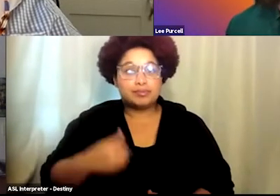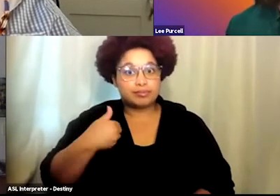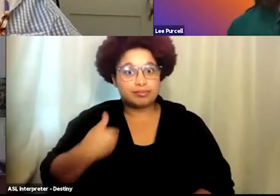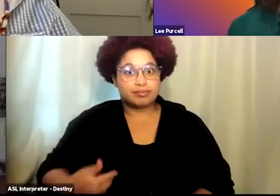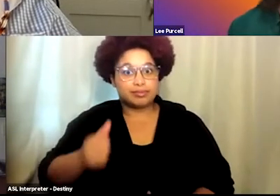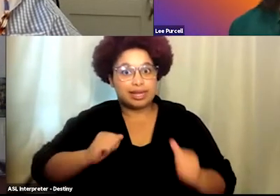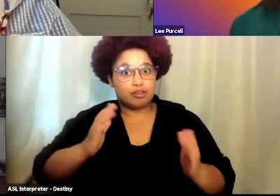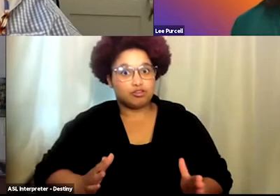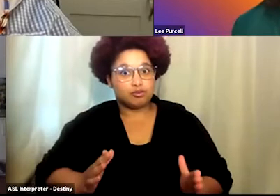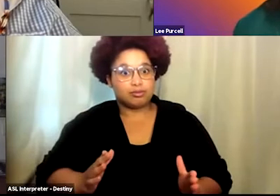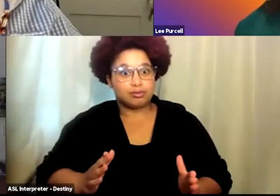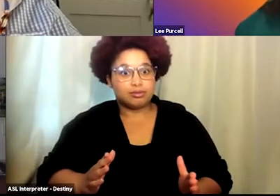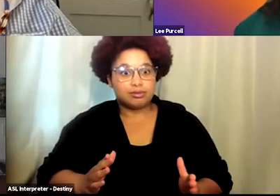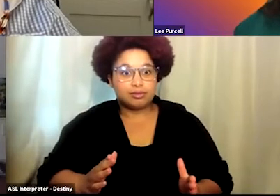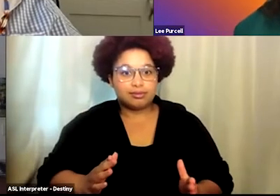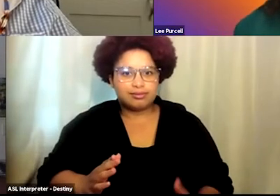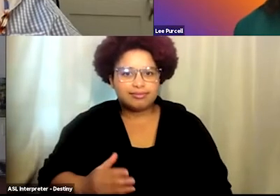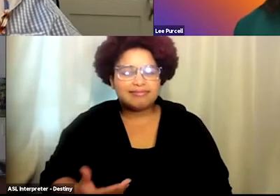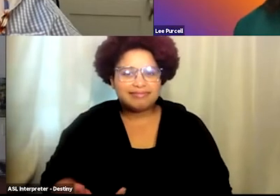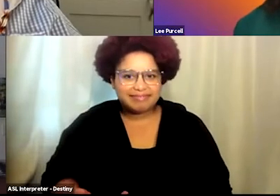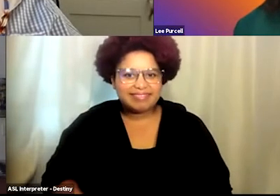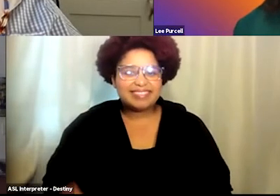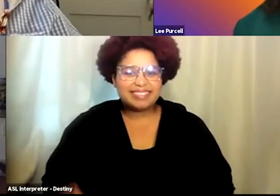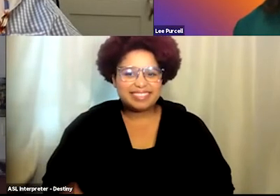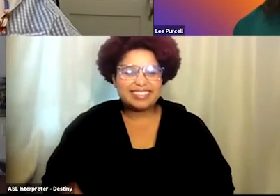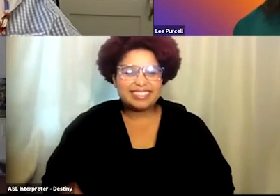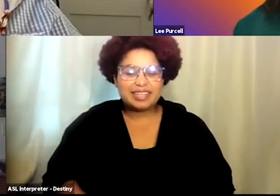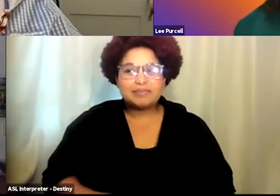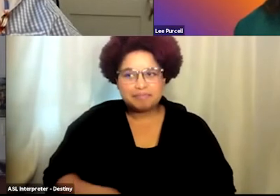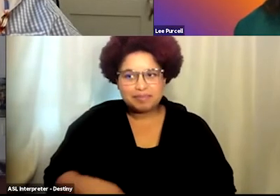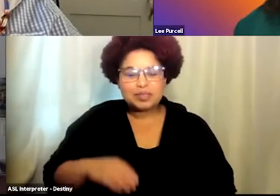actor. That's a nod to the SAG Awards.